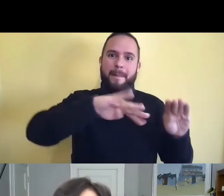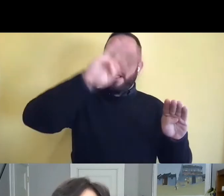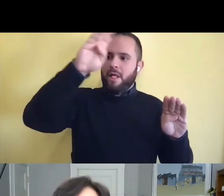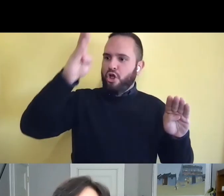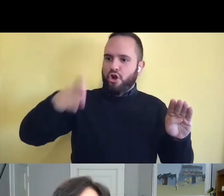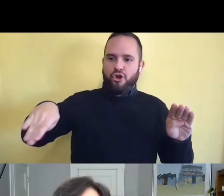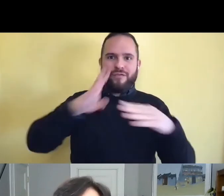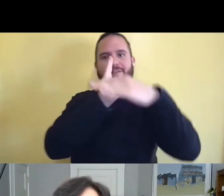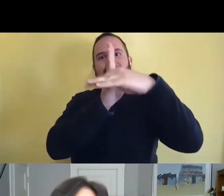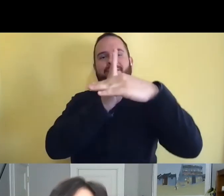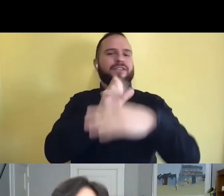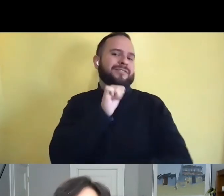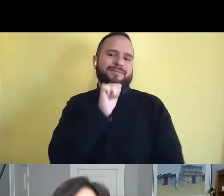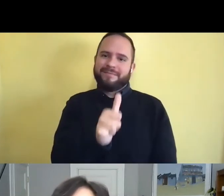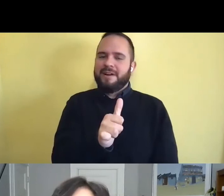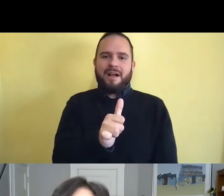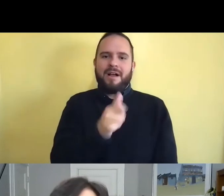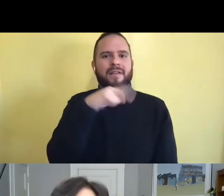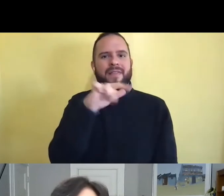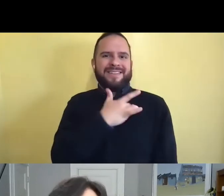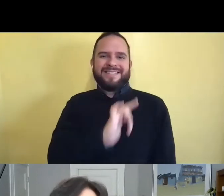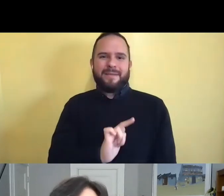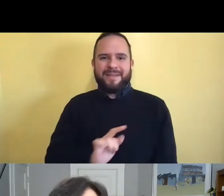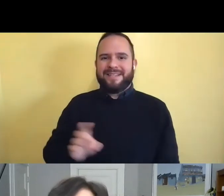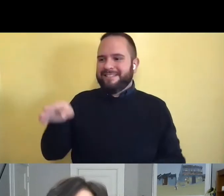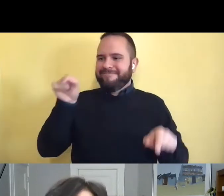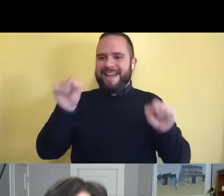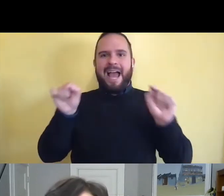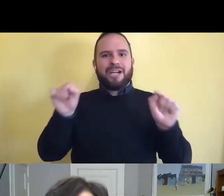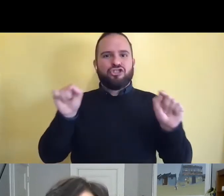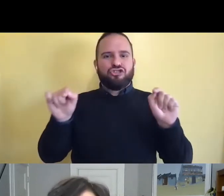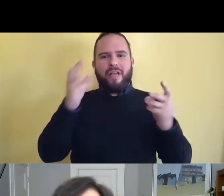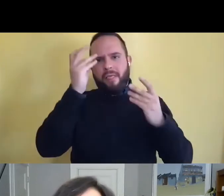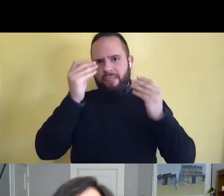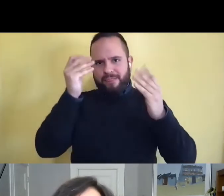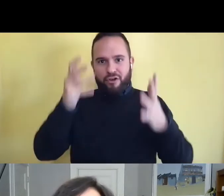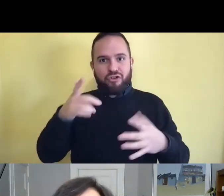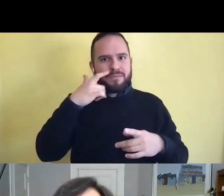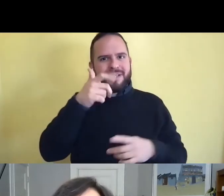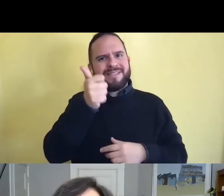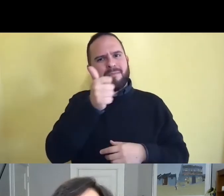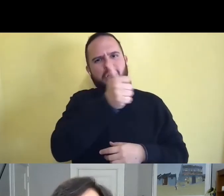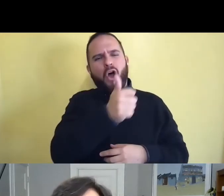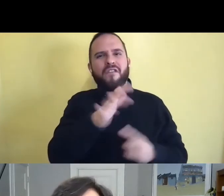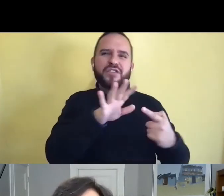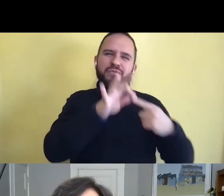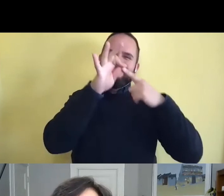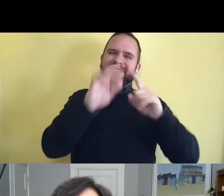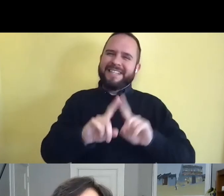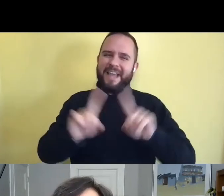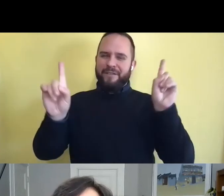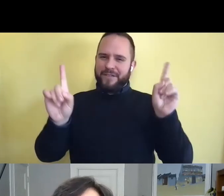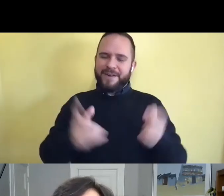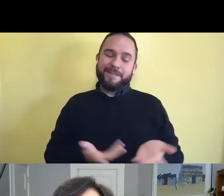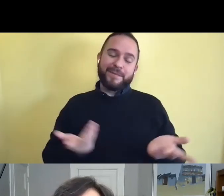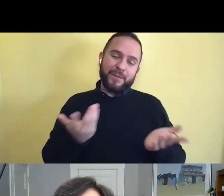they're actually edge worker, edge thinkers, because they're unique and they're actually different. So these are just a